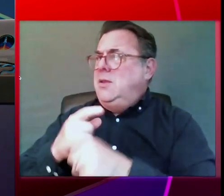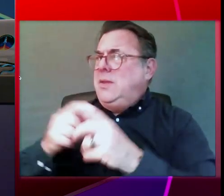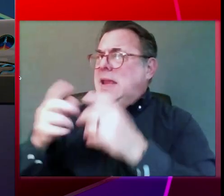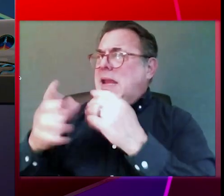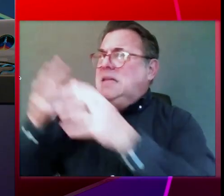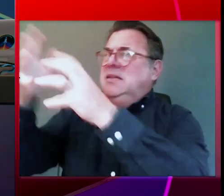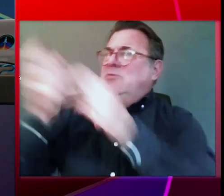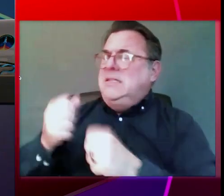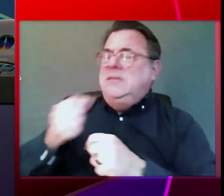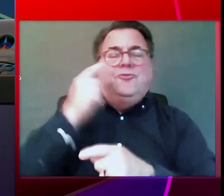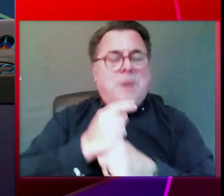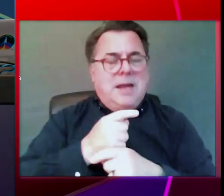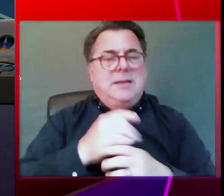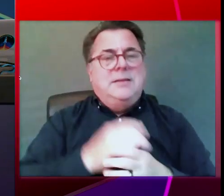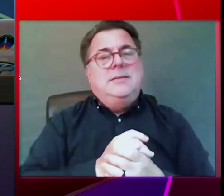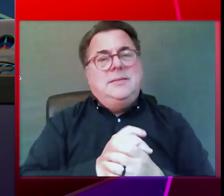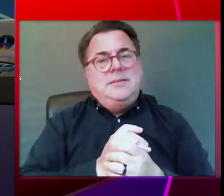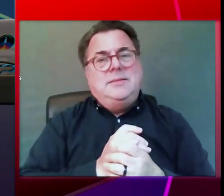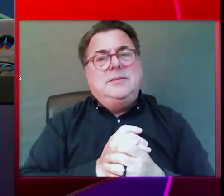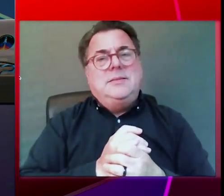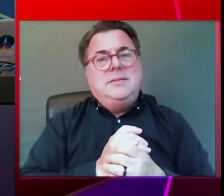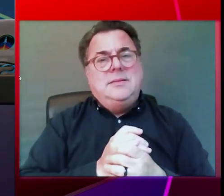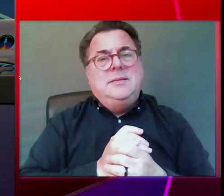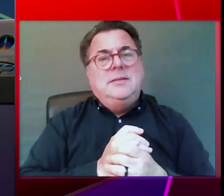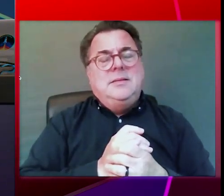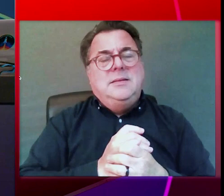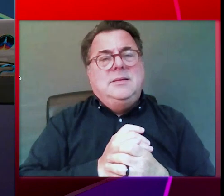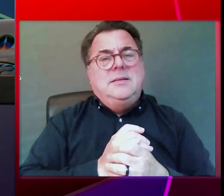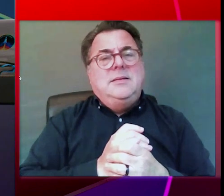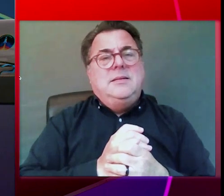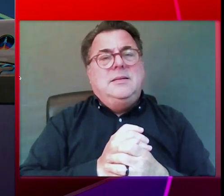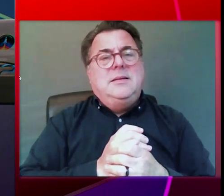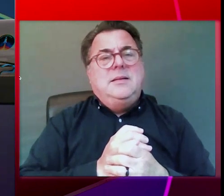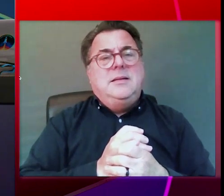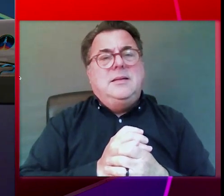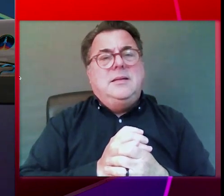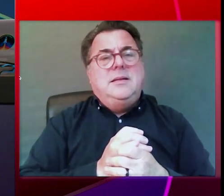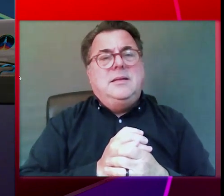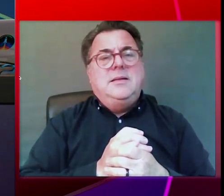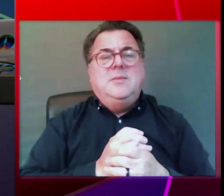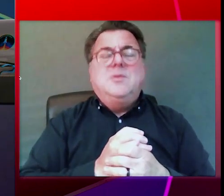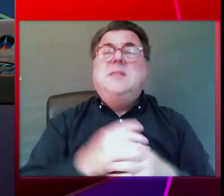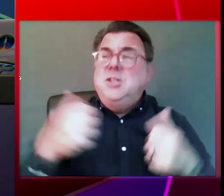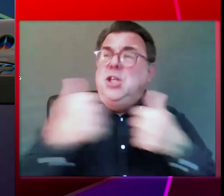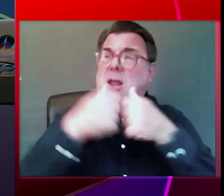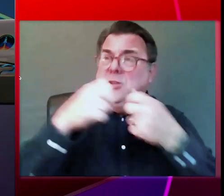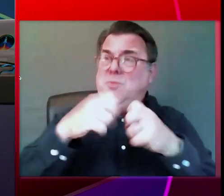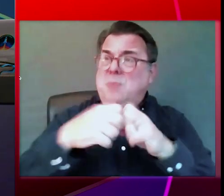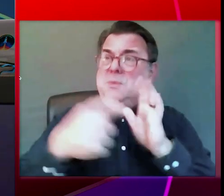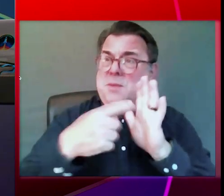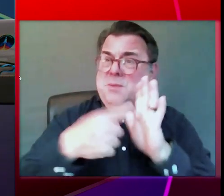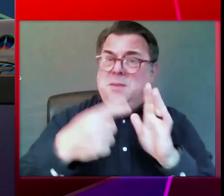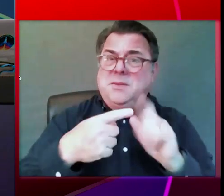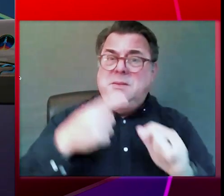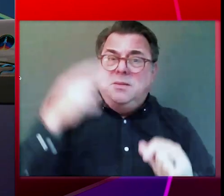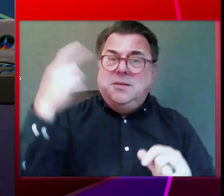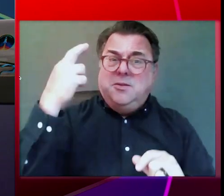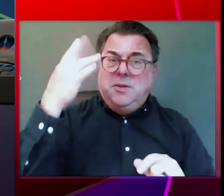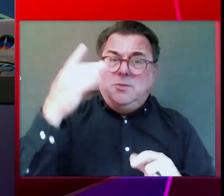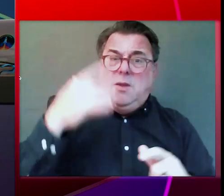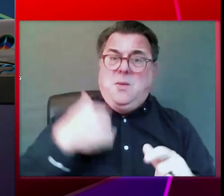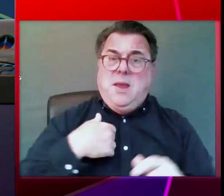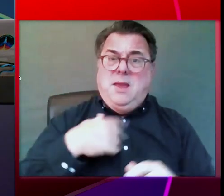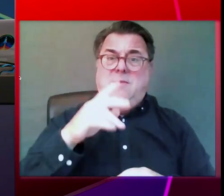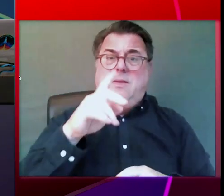without key. Yeah, That's right. Which is a very challenging problem sometimes, and why XKS makes a lot of sense.